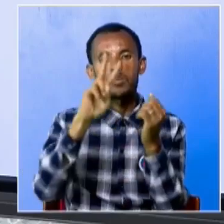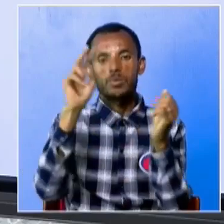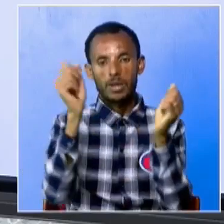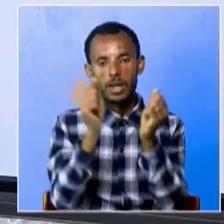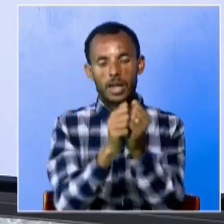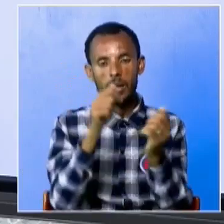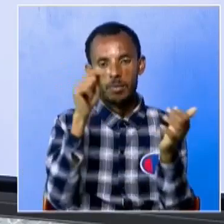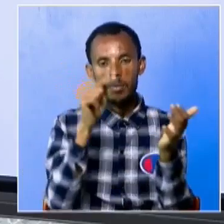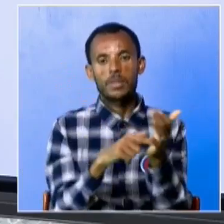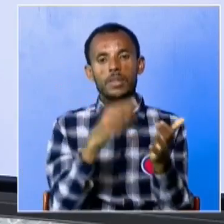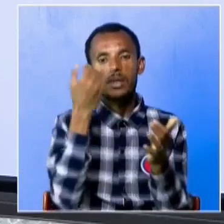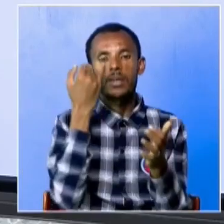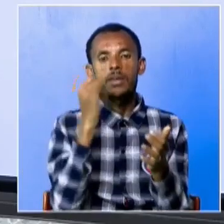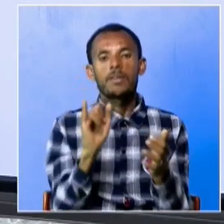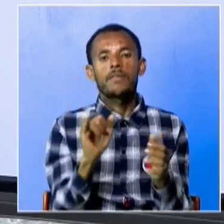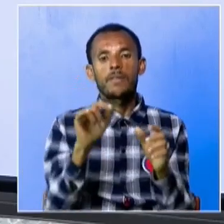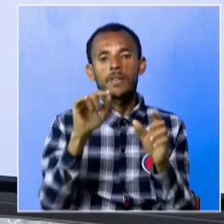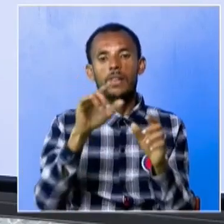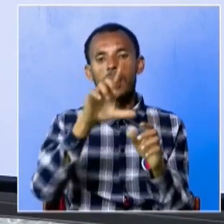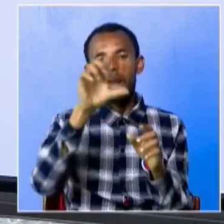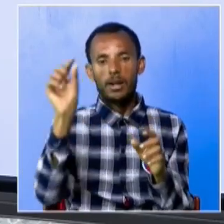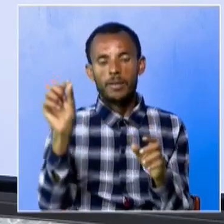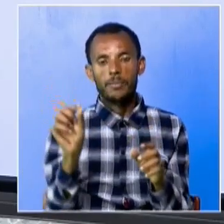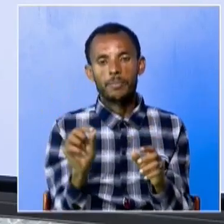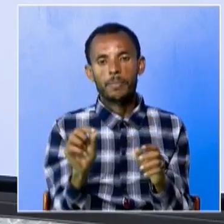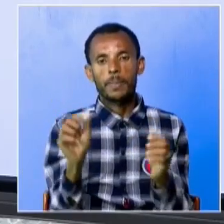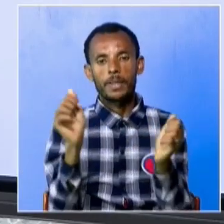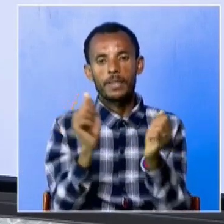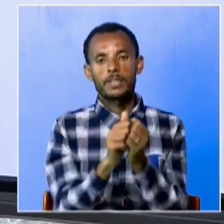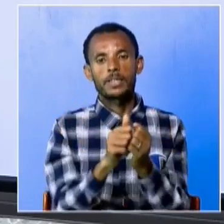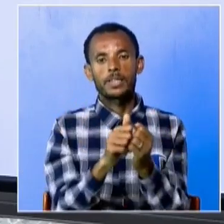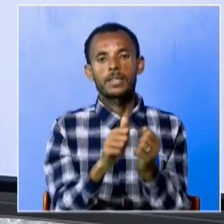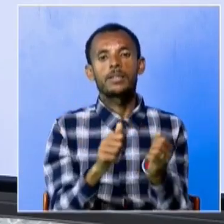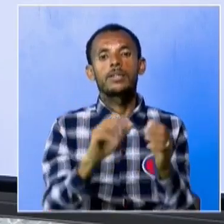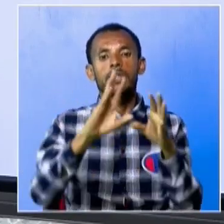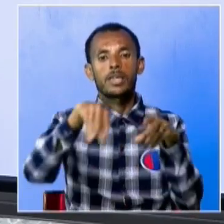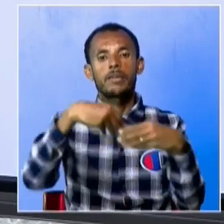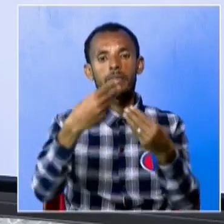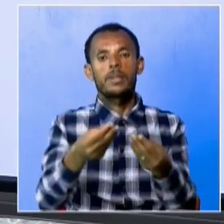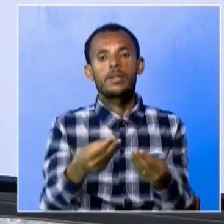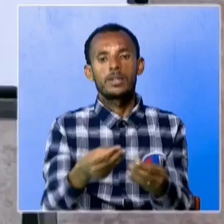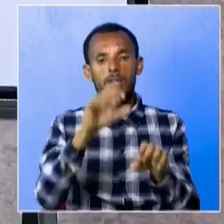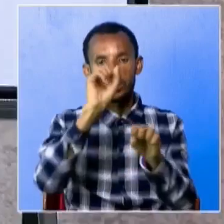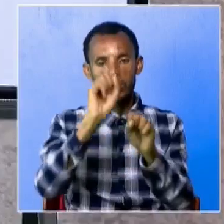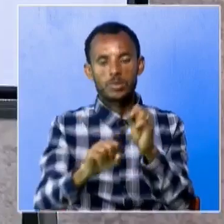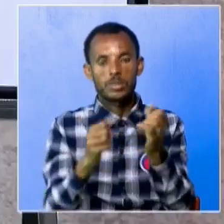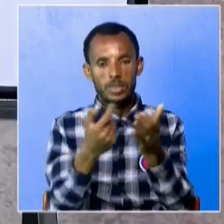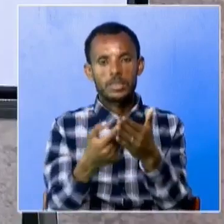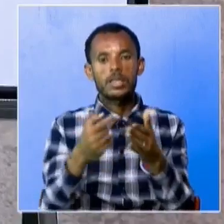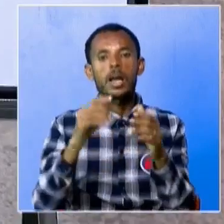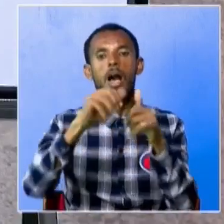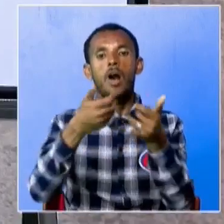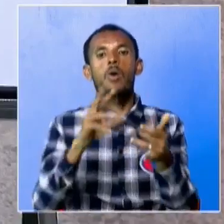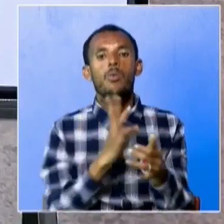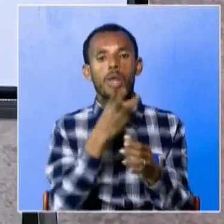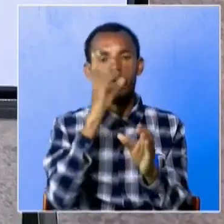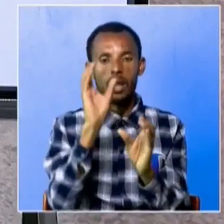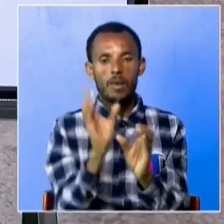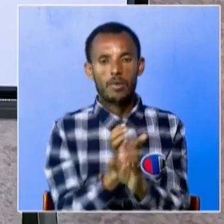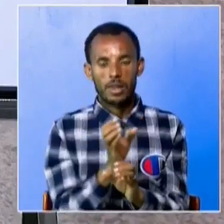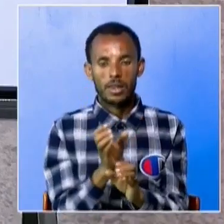chords if the arcs intercepted are given, right? So this is how we